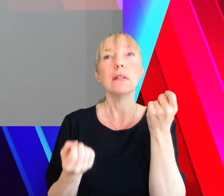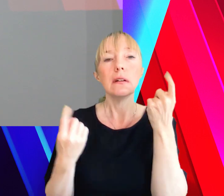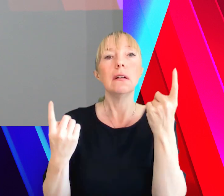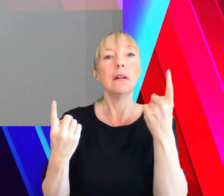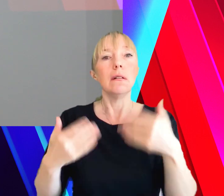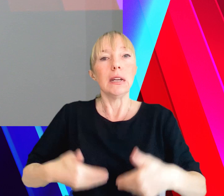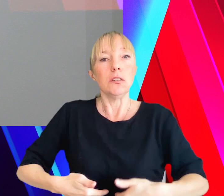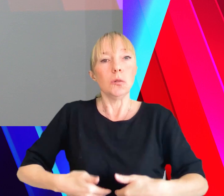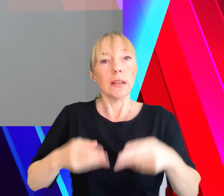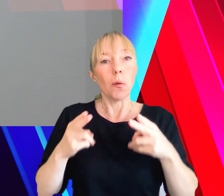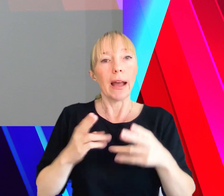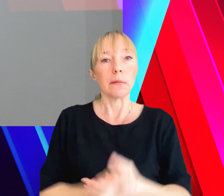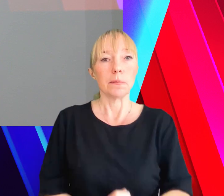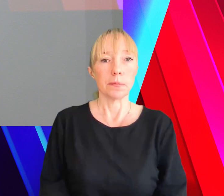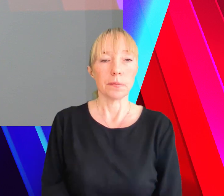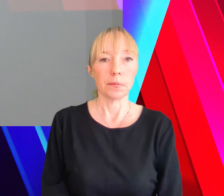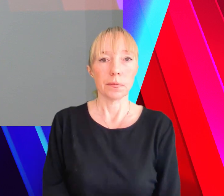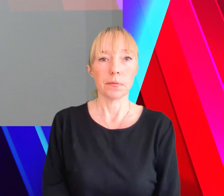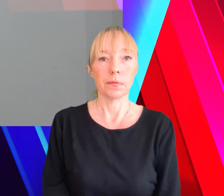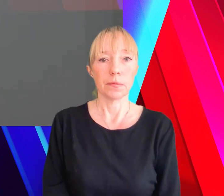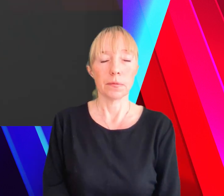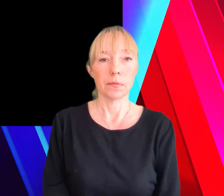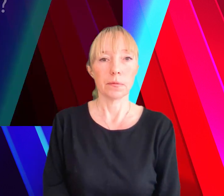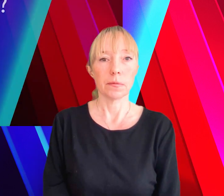actually can be made accessible and really intuitive.